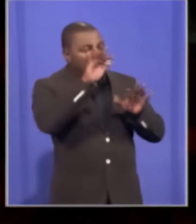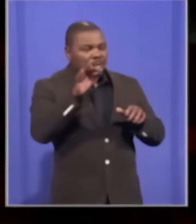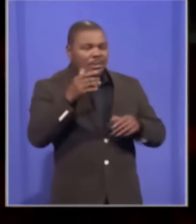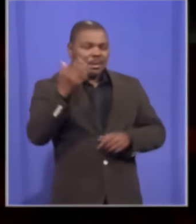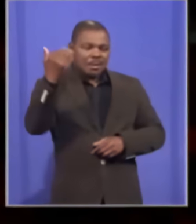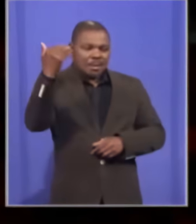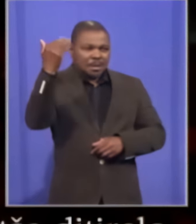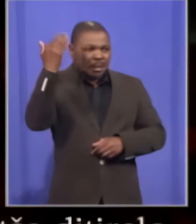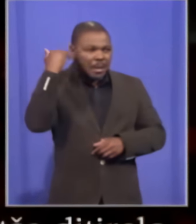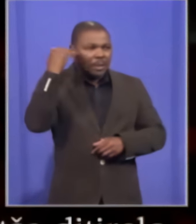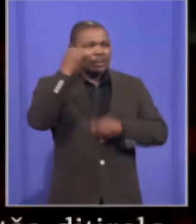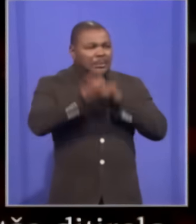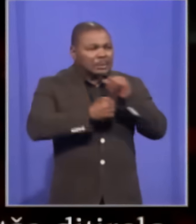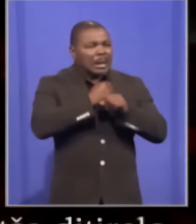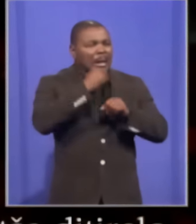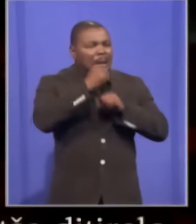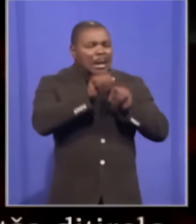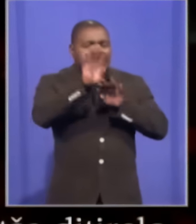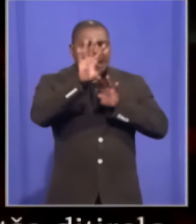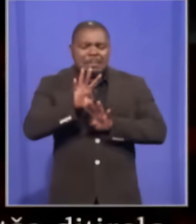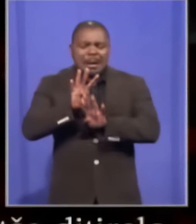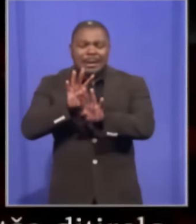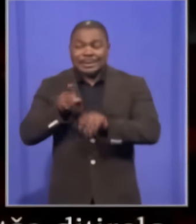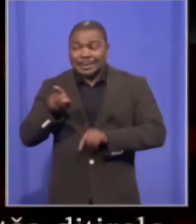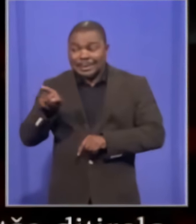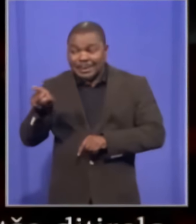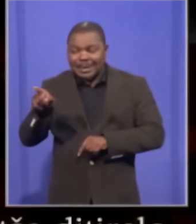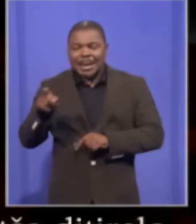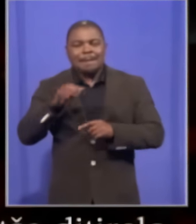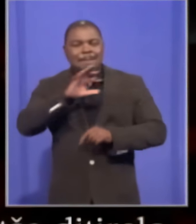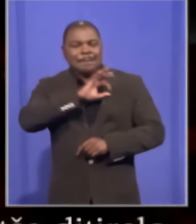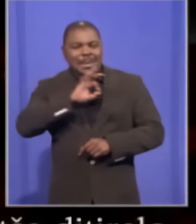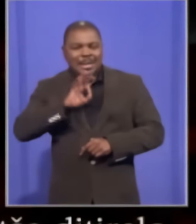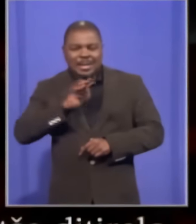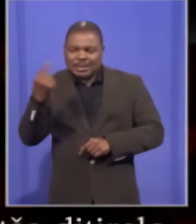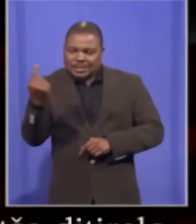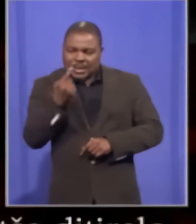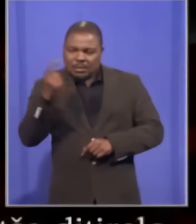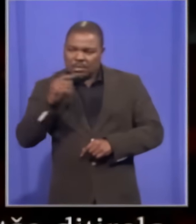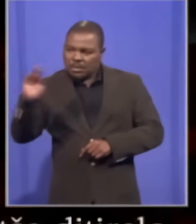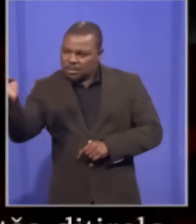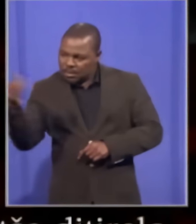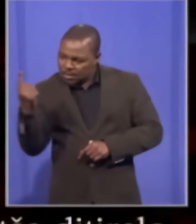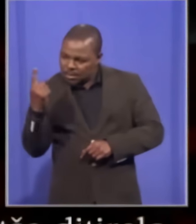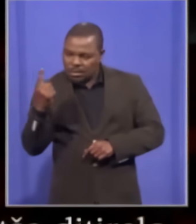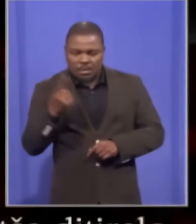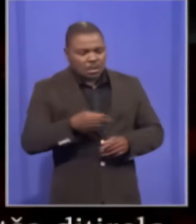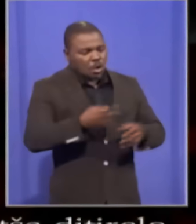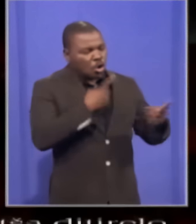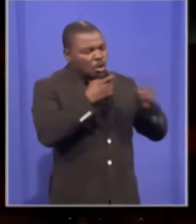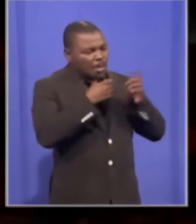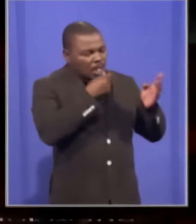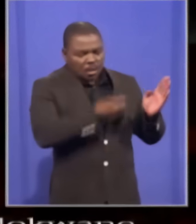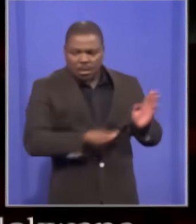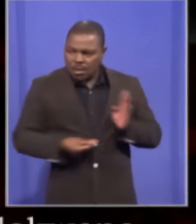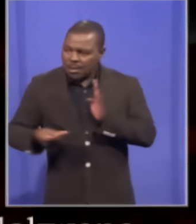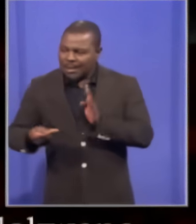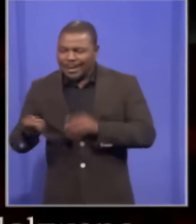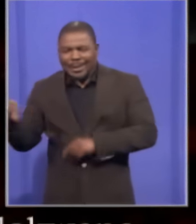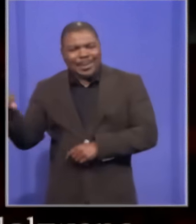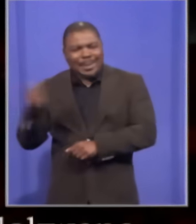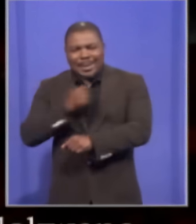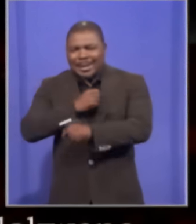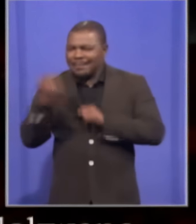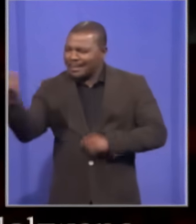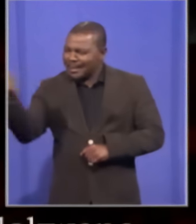go matšhame mengwageng ka moka a senke meyara amogela le ge ka ba letlakalanyana le le tela badudi ko go bontšha go se